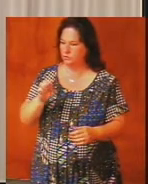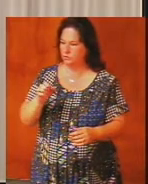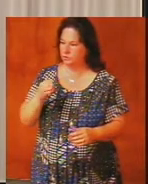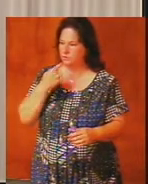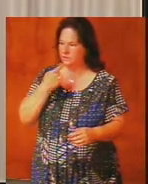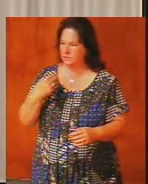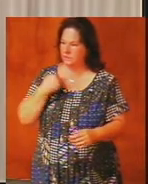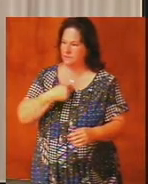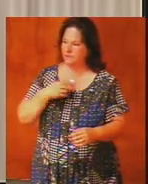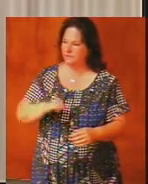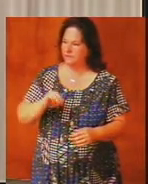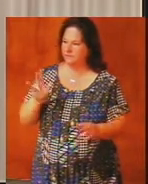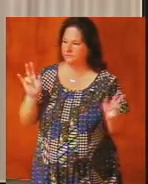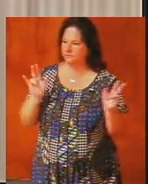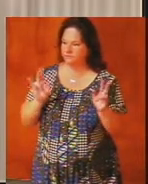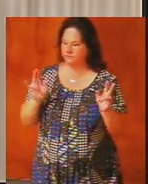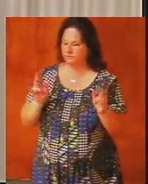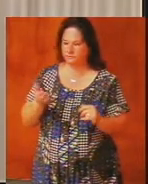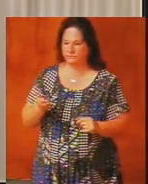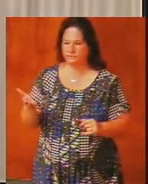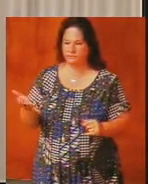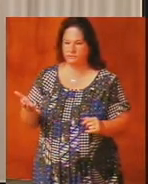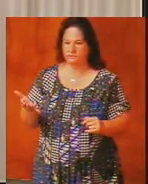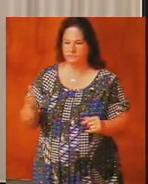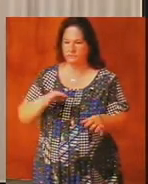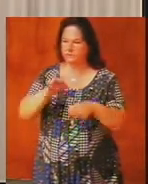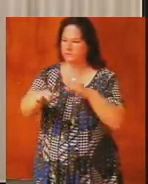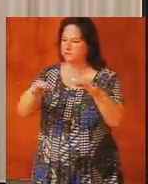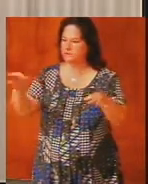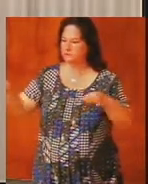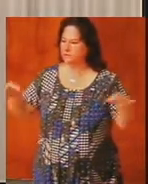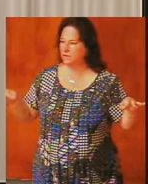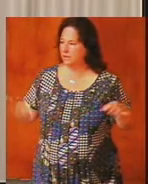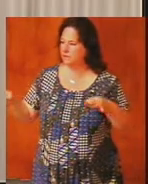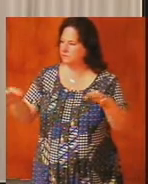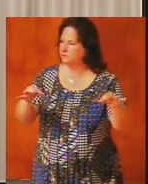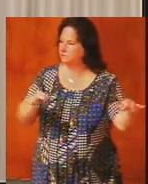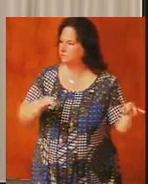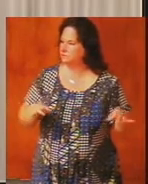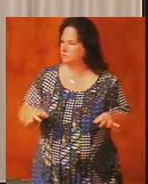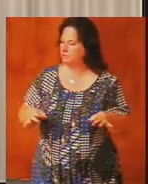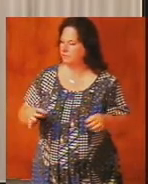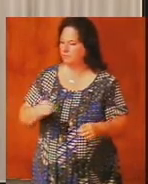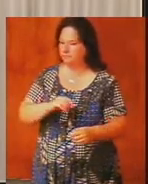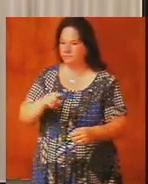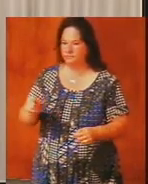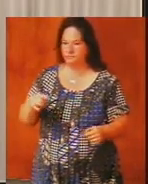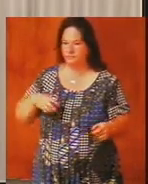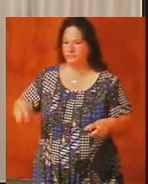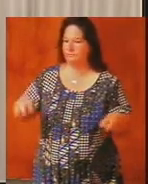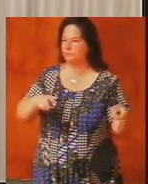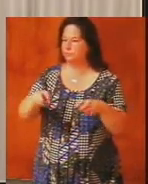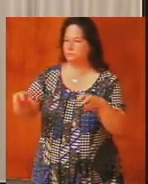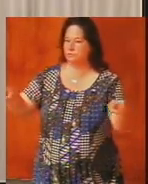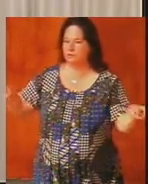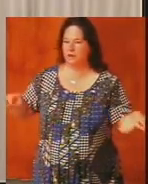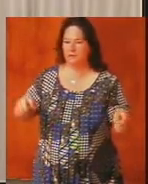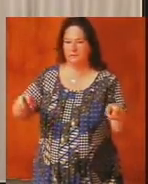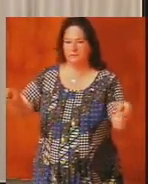the saints in Jerusalem were scattered abroad and they went